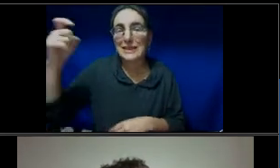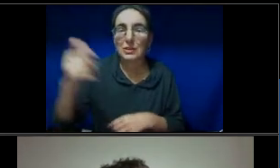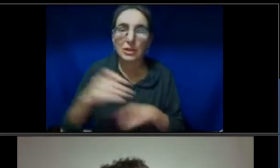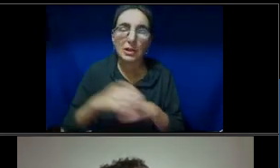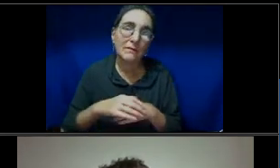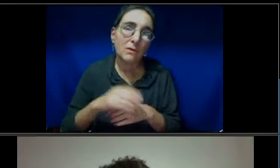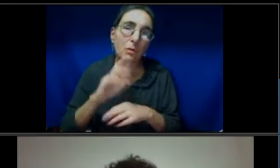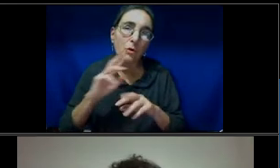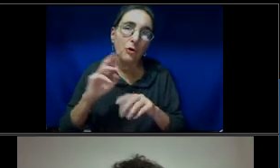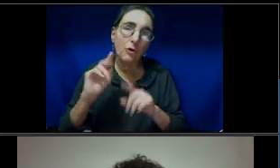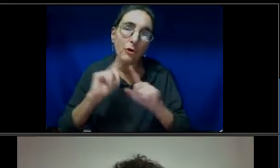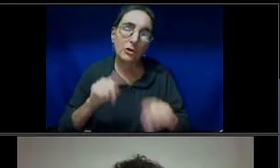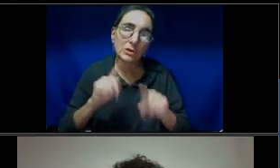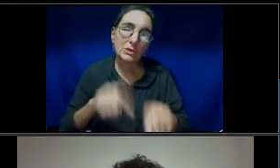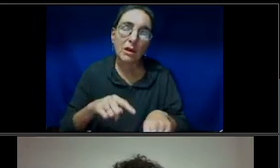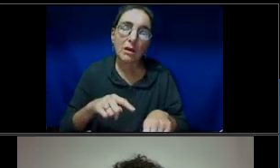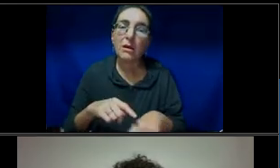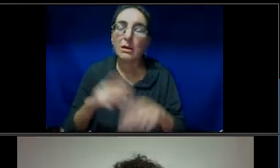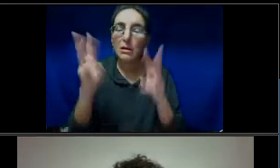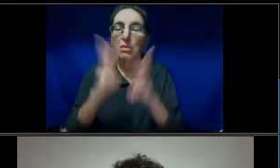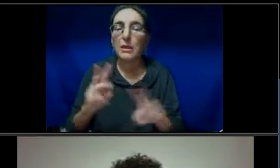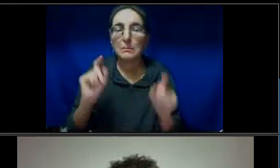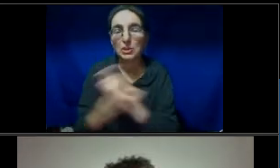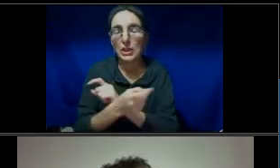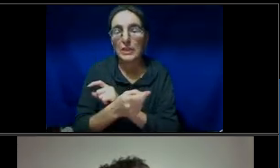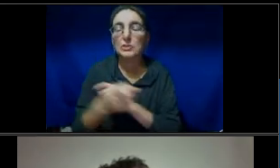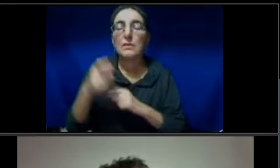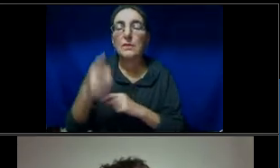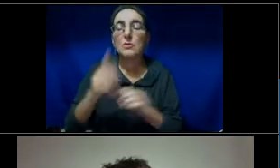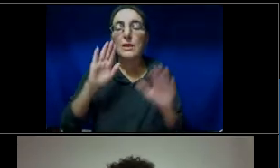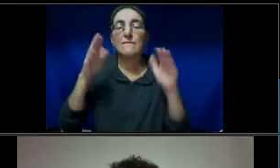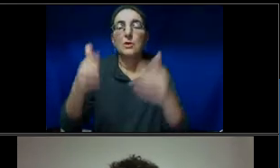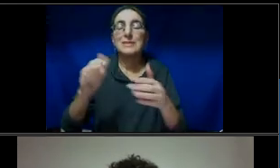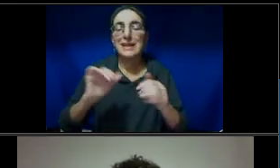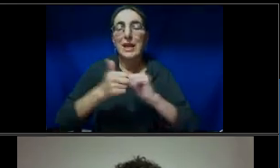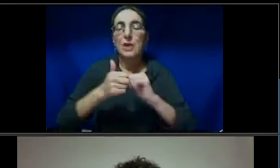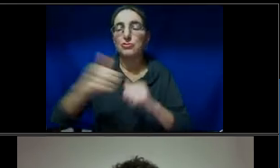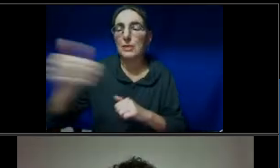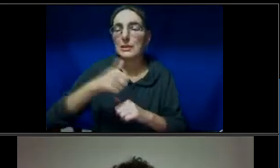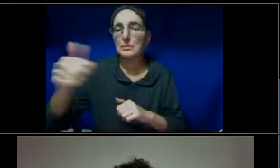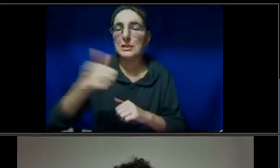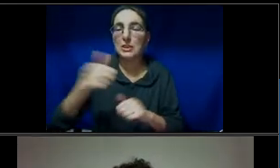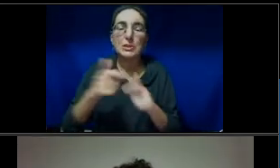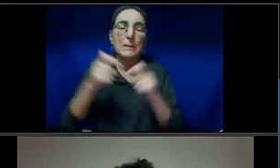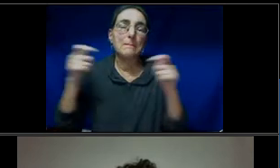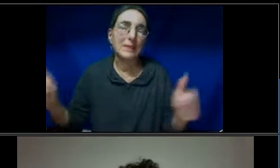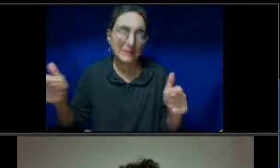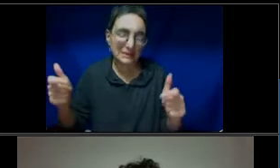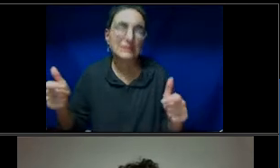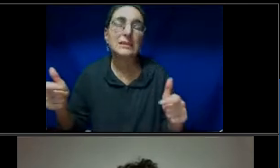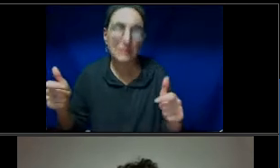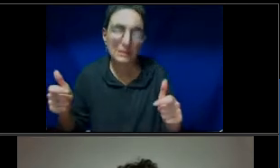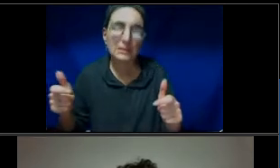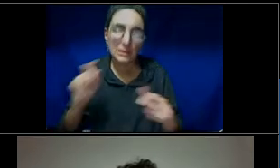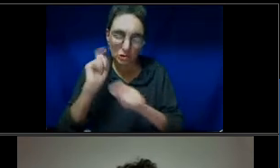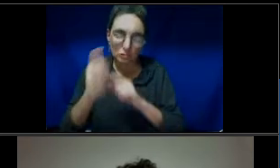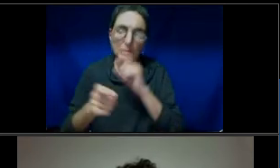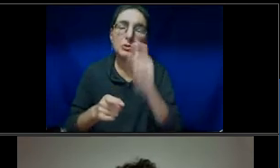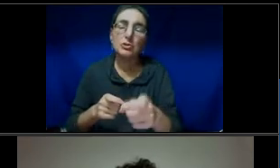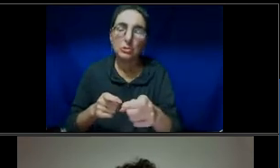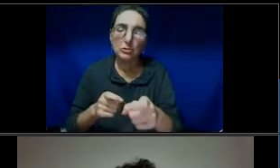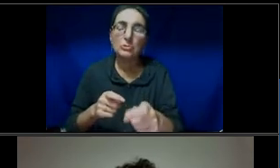those both focused on how transportation is the largest contributor to statewide greenhouse gas emissions.